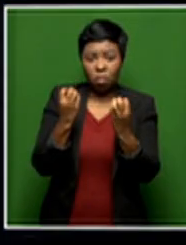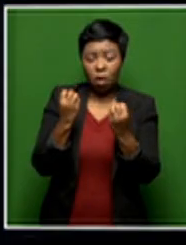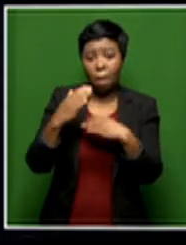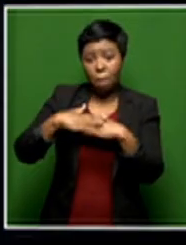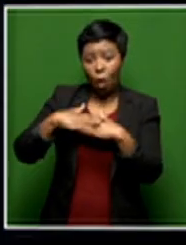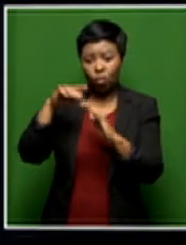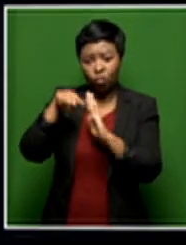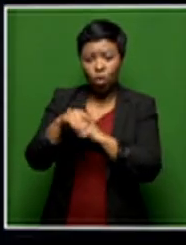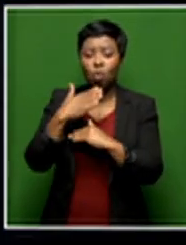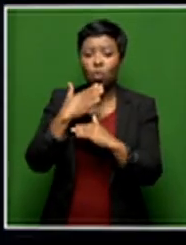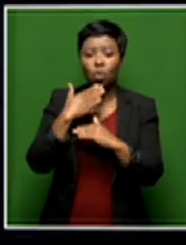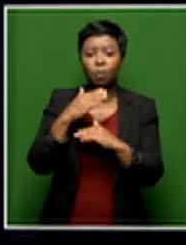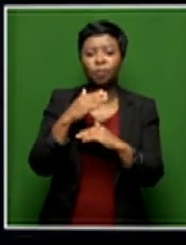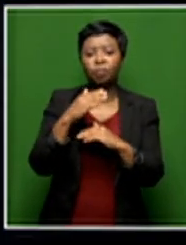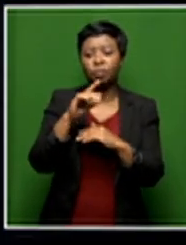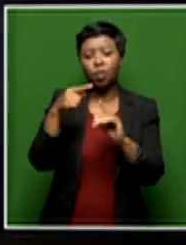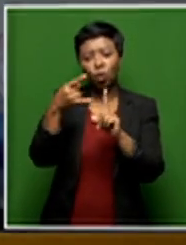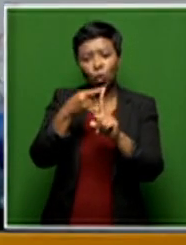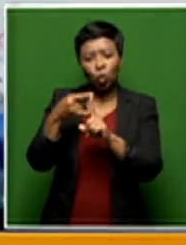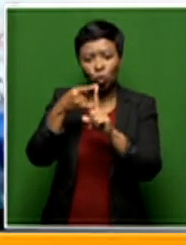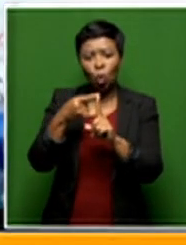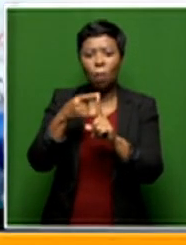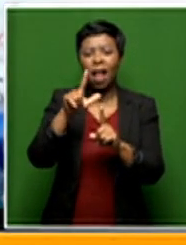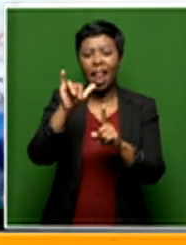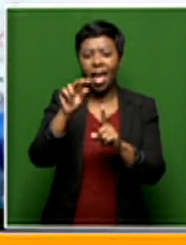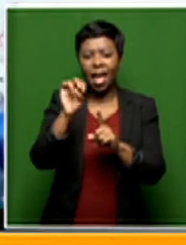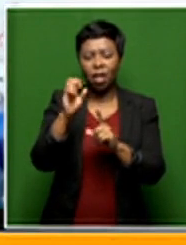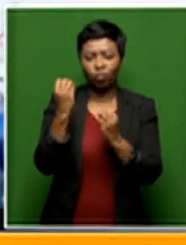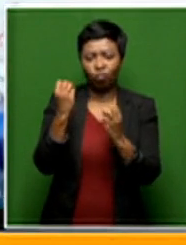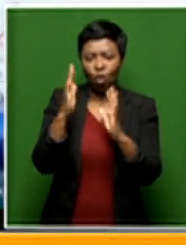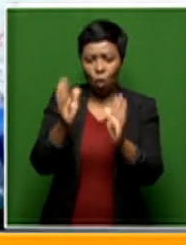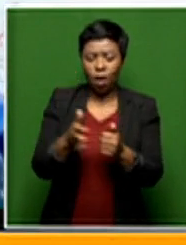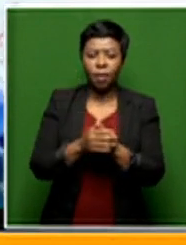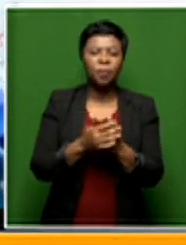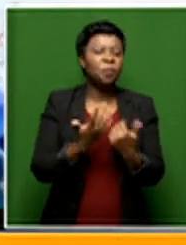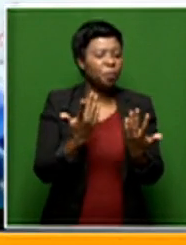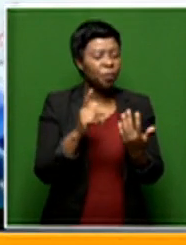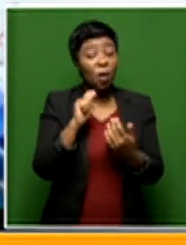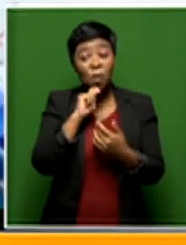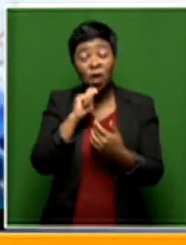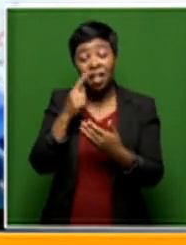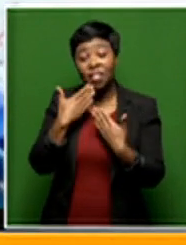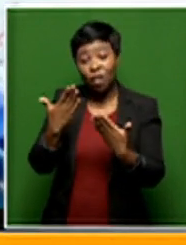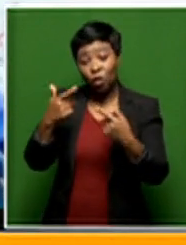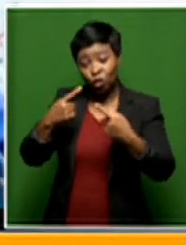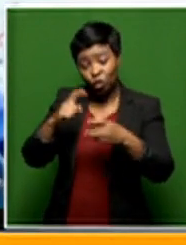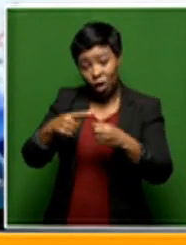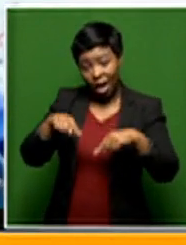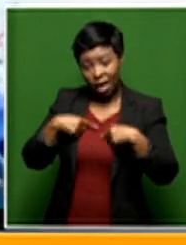via Zoom by Dr. Sandy-Lynne Steenhuizen. Dr. Sandy-Lynne Steenhuizen, a very good morning to you. Thanks for joining us. Welcome to Morning